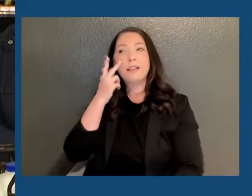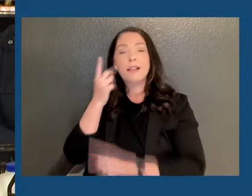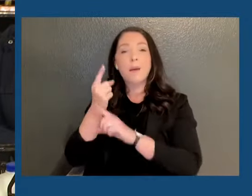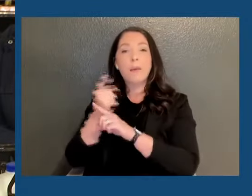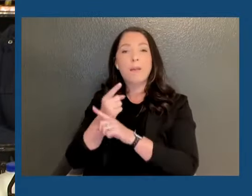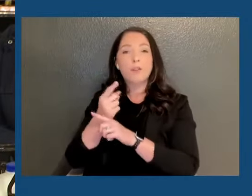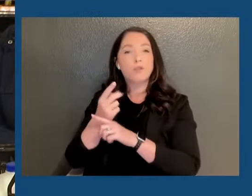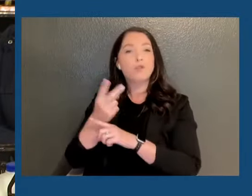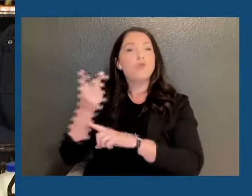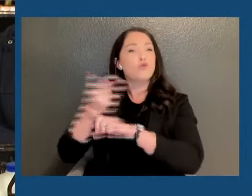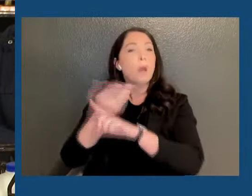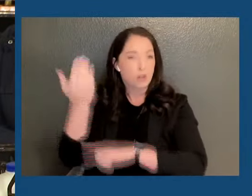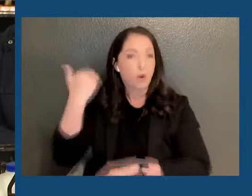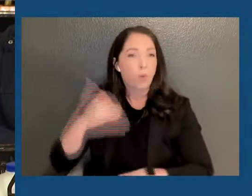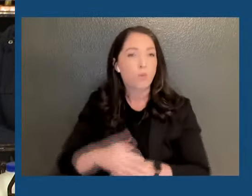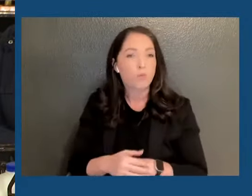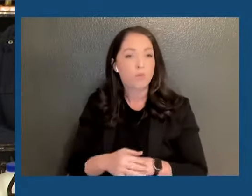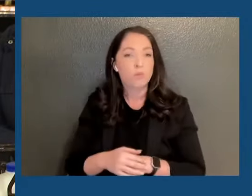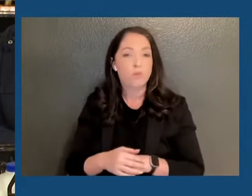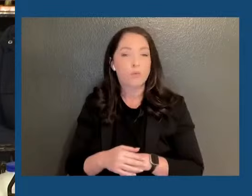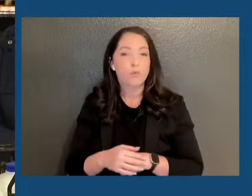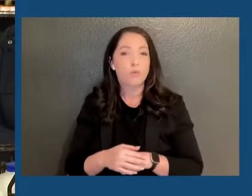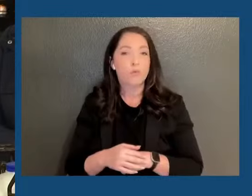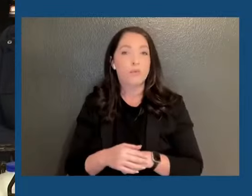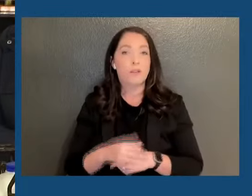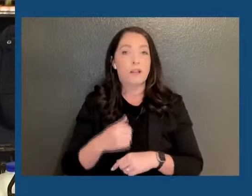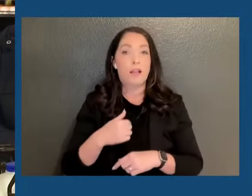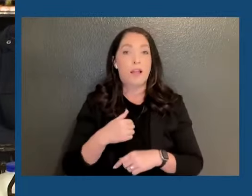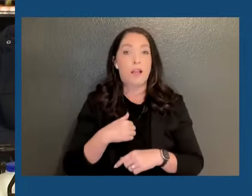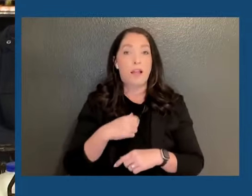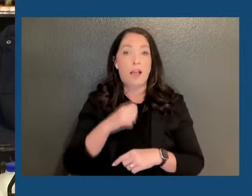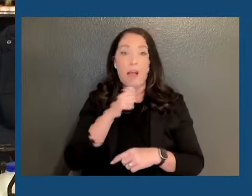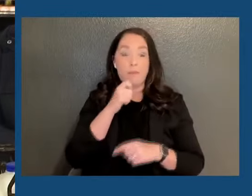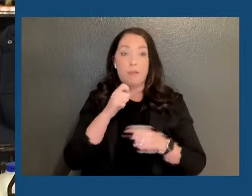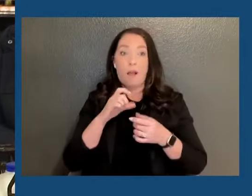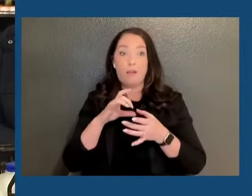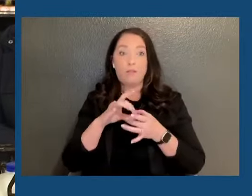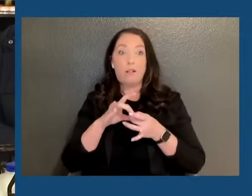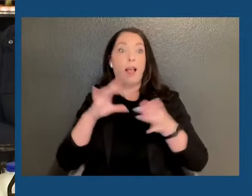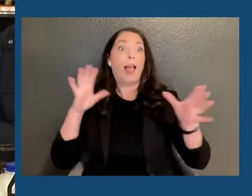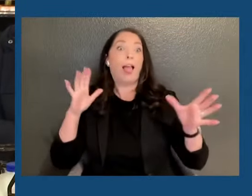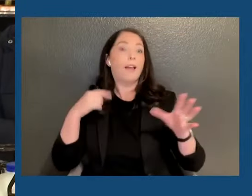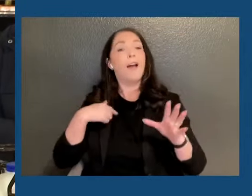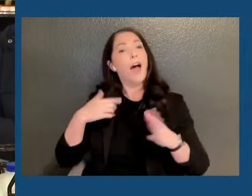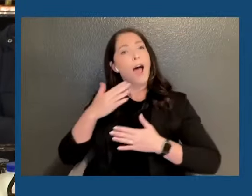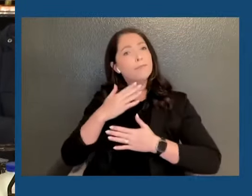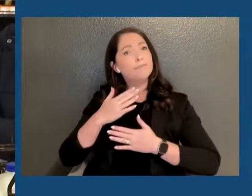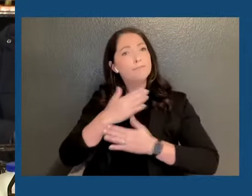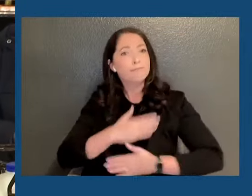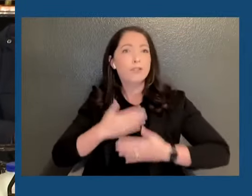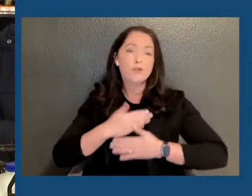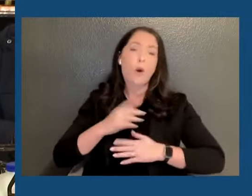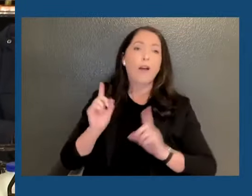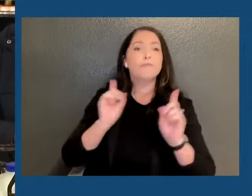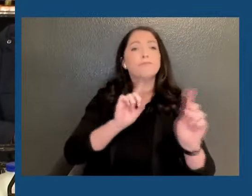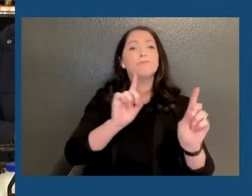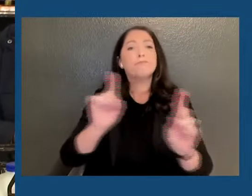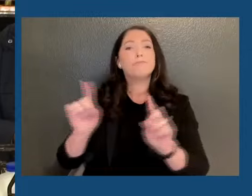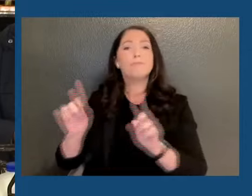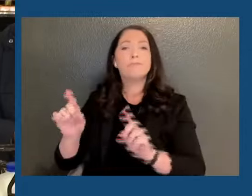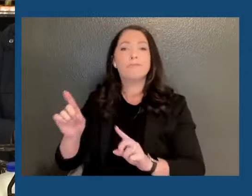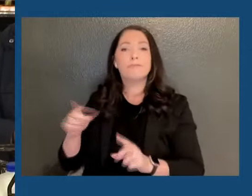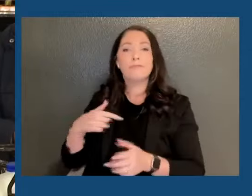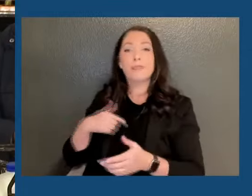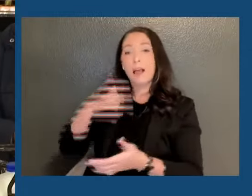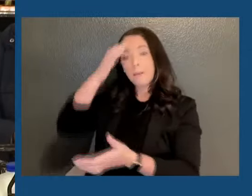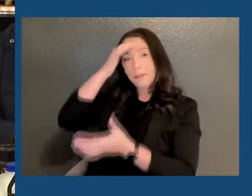ago. So it has not. I'm not that detached from it. I enjoy going out. My husband has relieved me of a lot of the